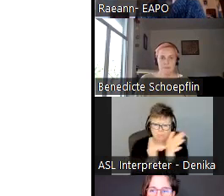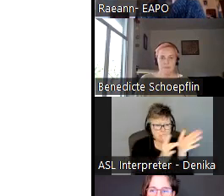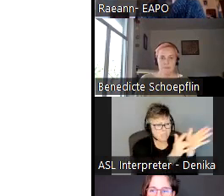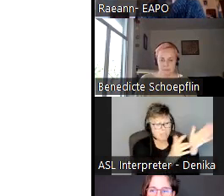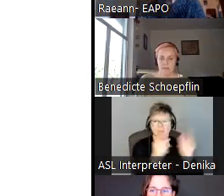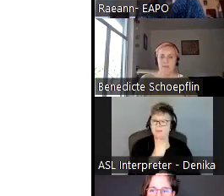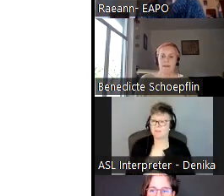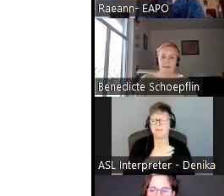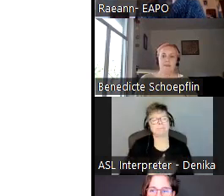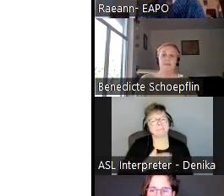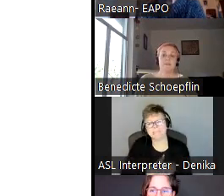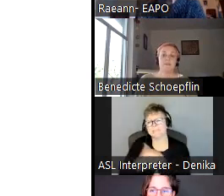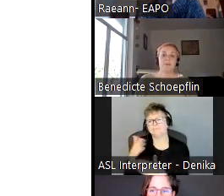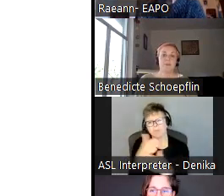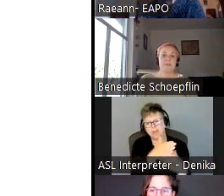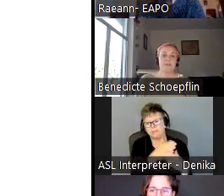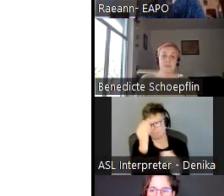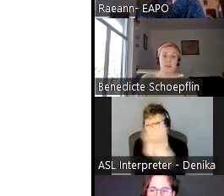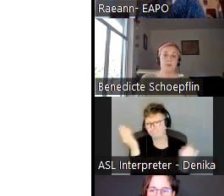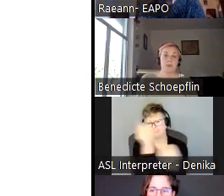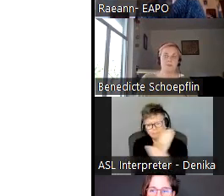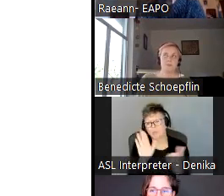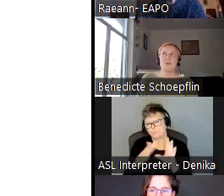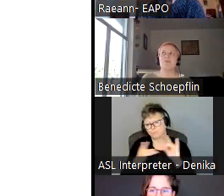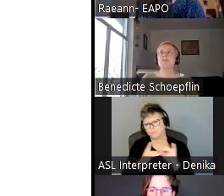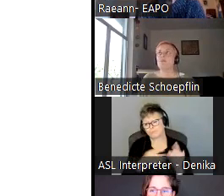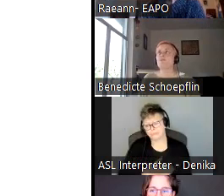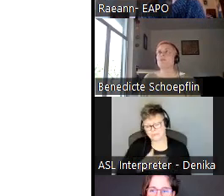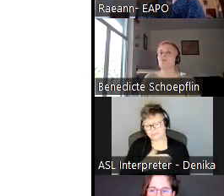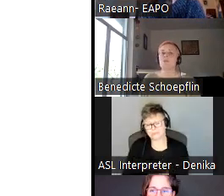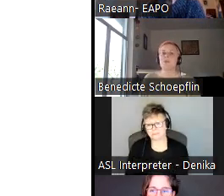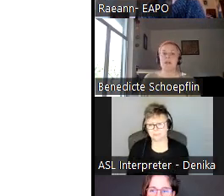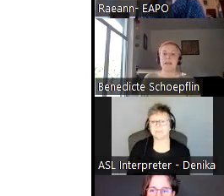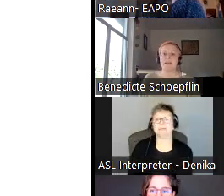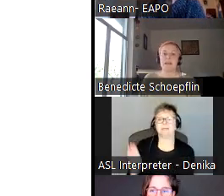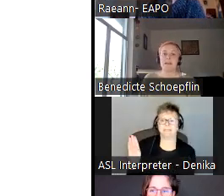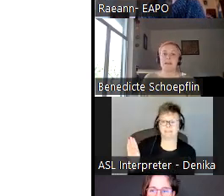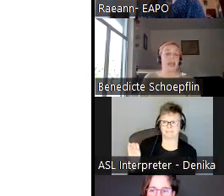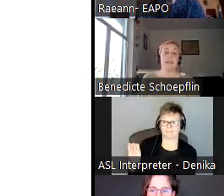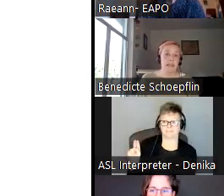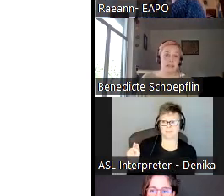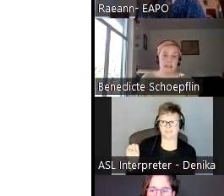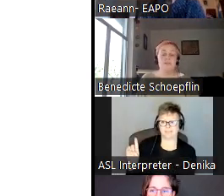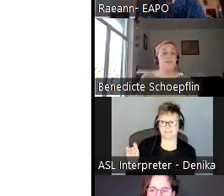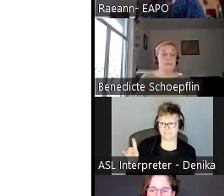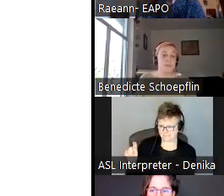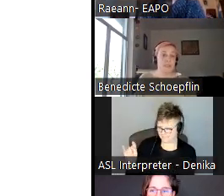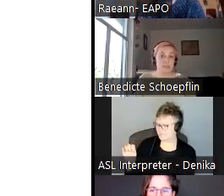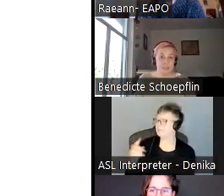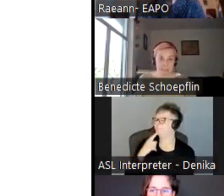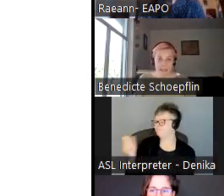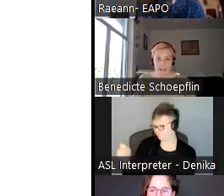stories. Thank you. That's a very important message. That's one we repeat over and over. In any case, any form